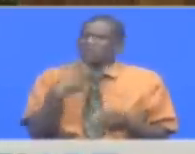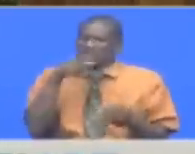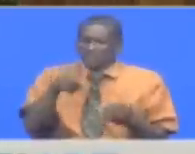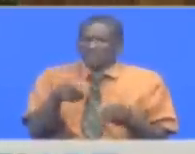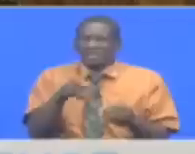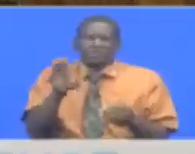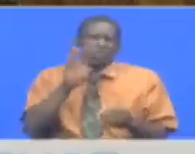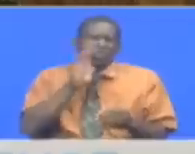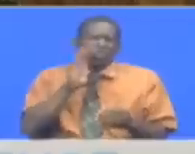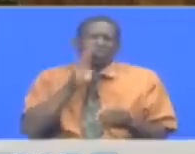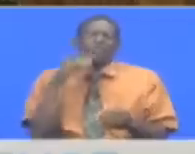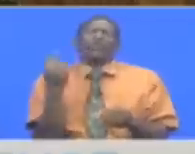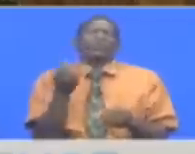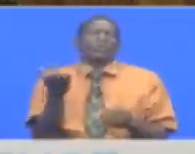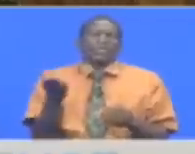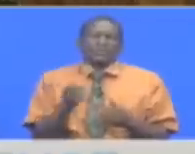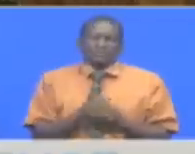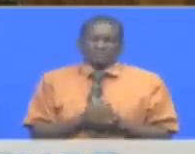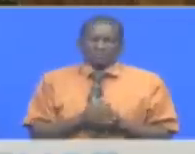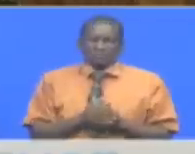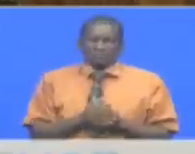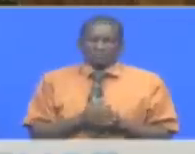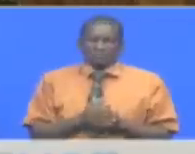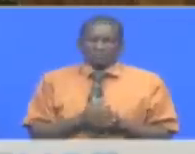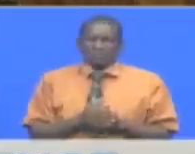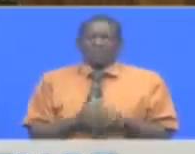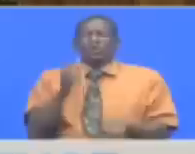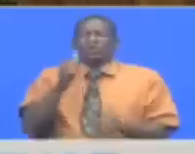and hype that is built around